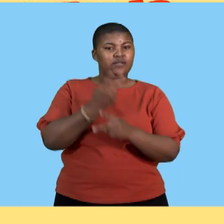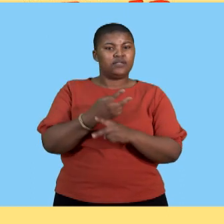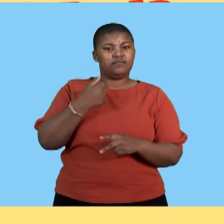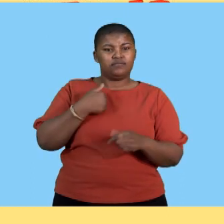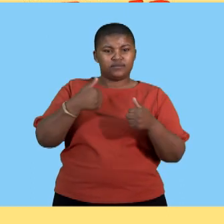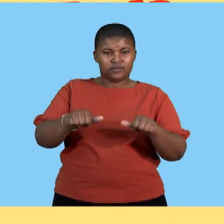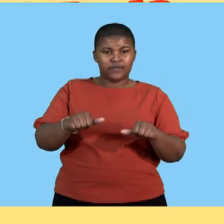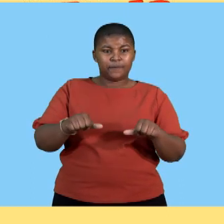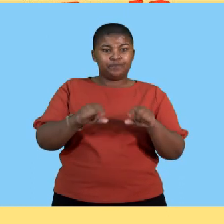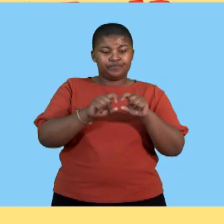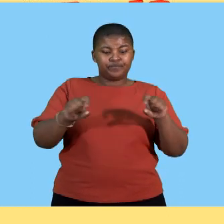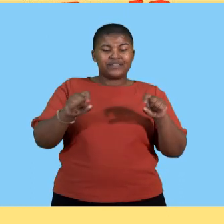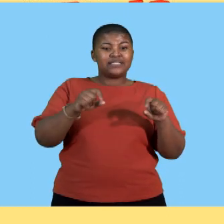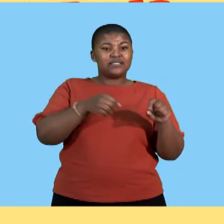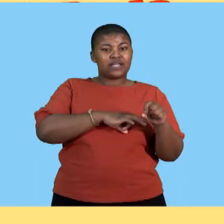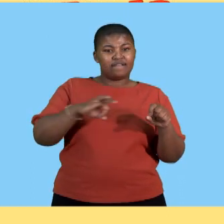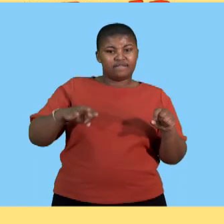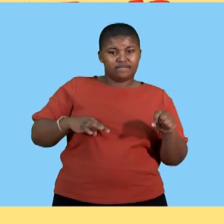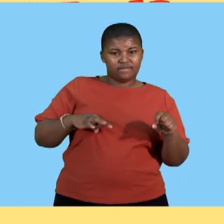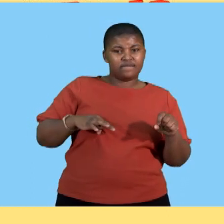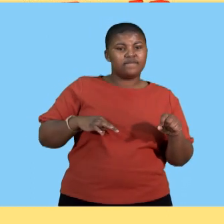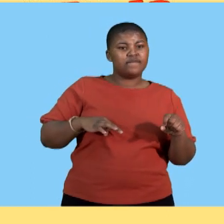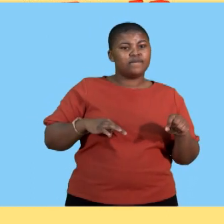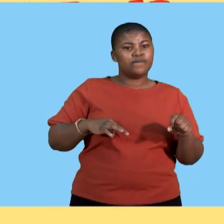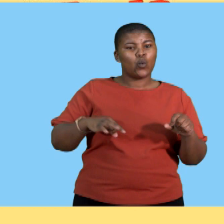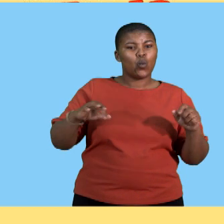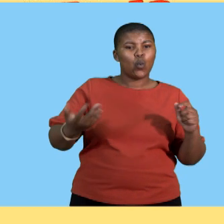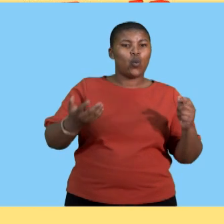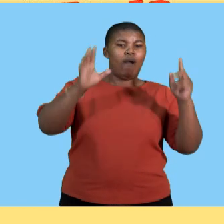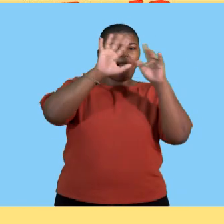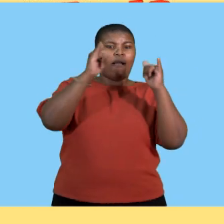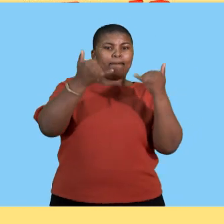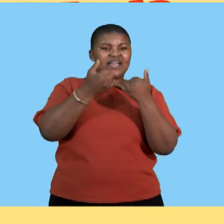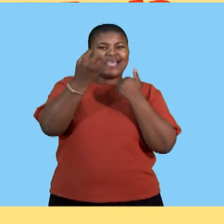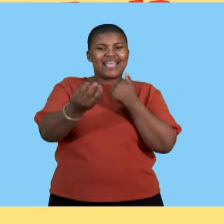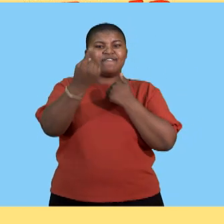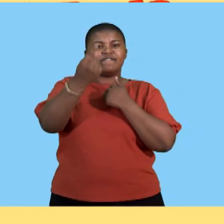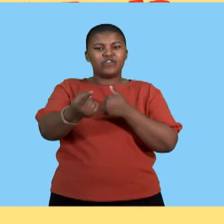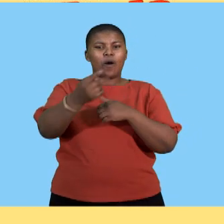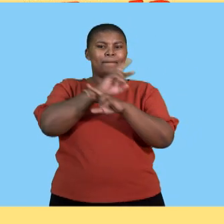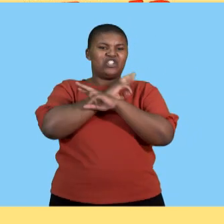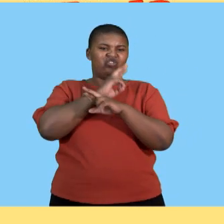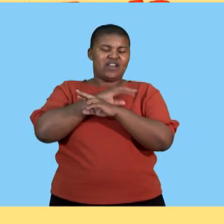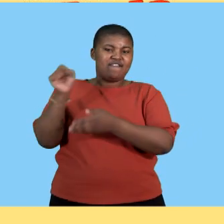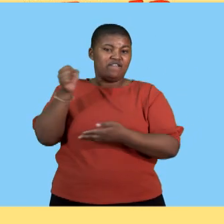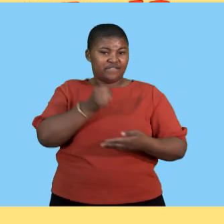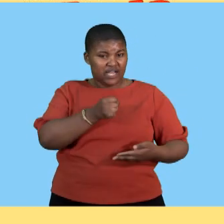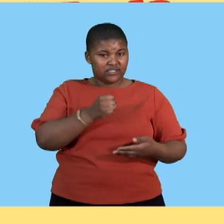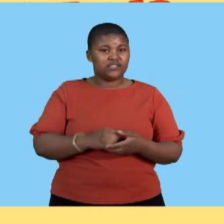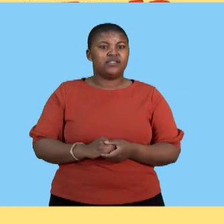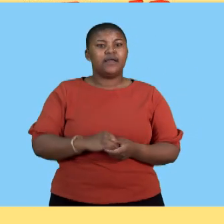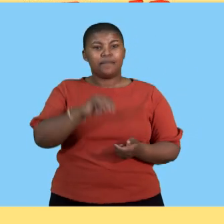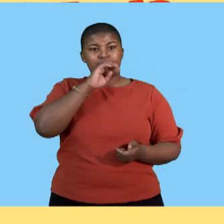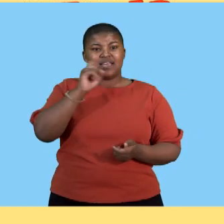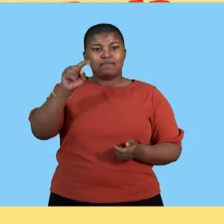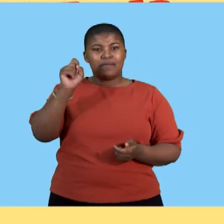I come to the bottom. It says the employer contributes rand for rand towards pension fund. So on the pension fund,